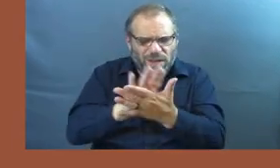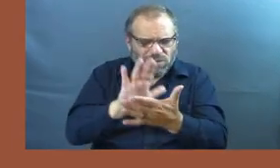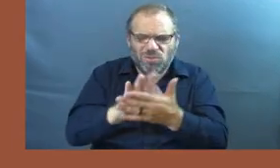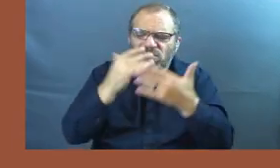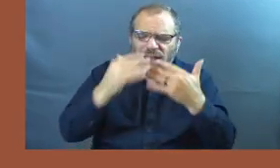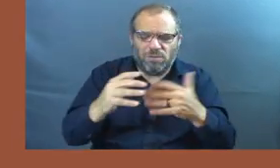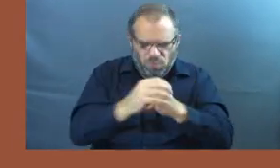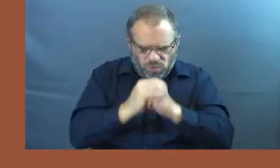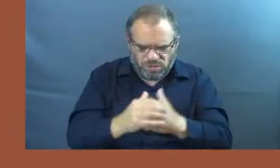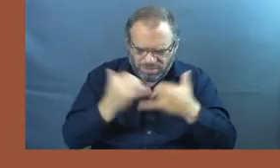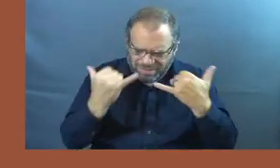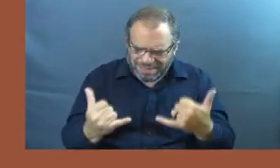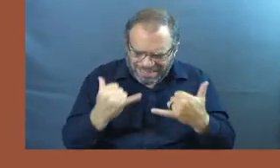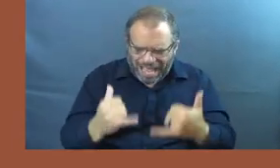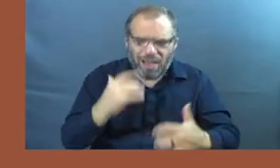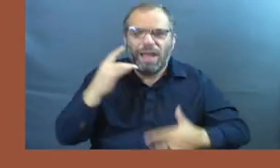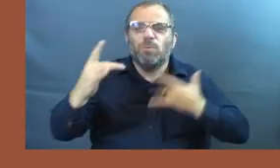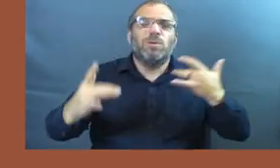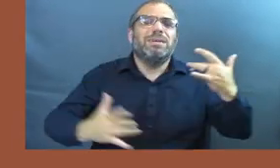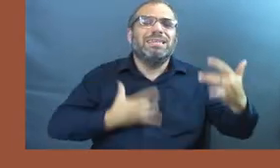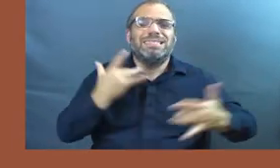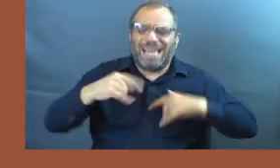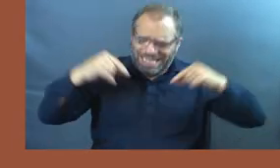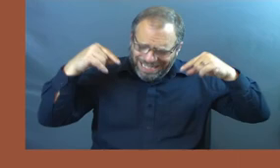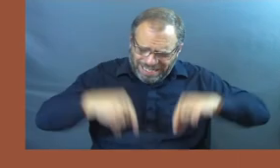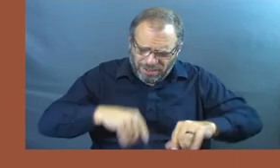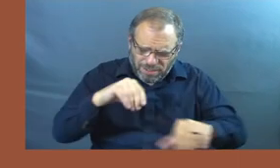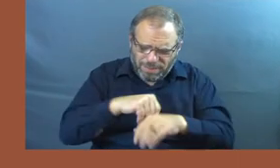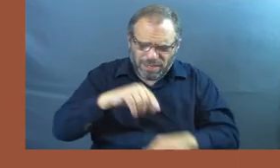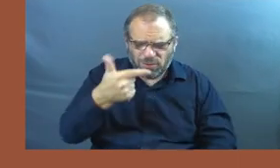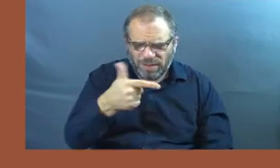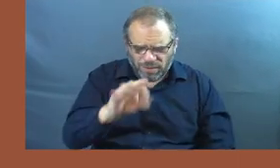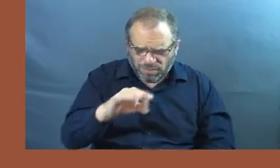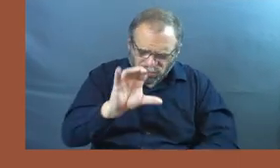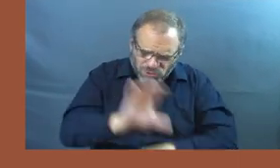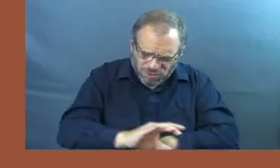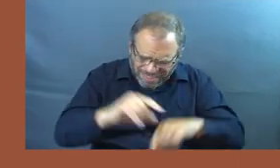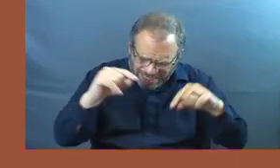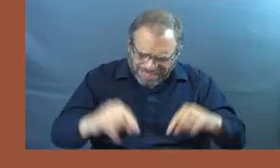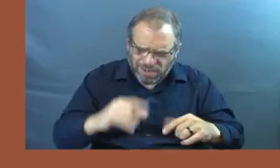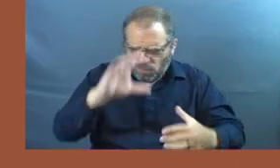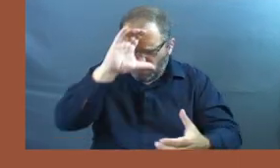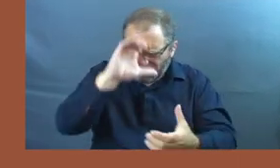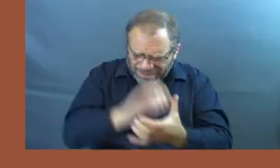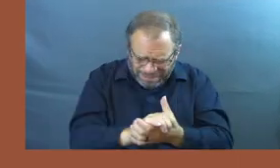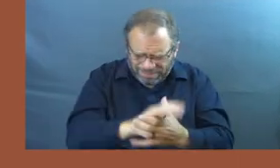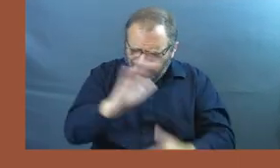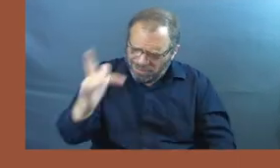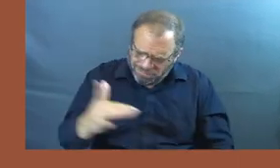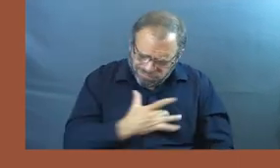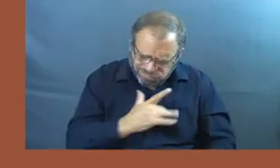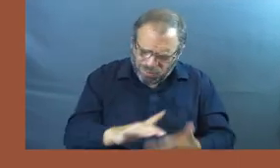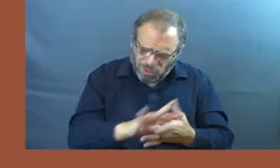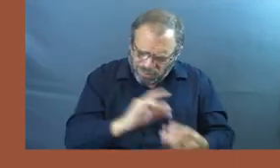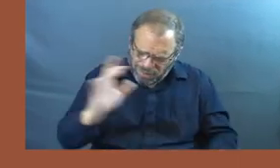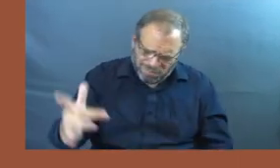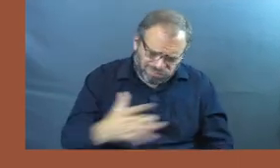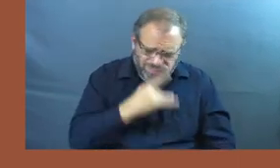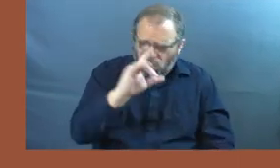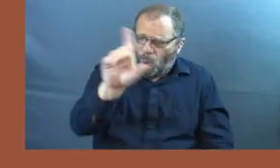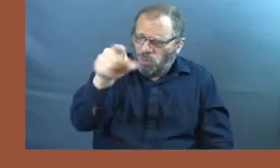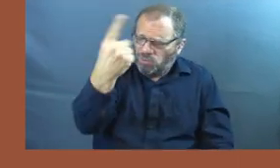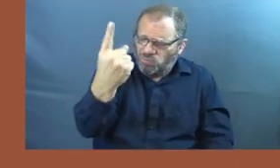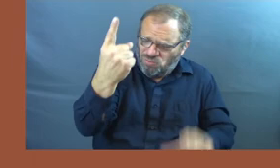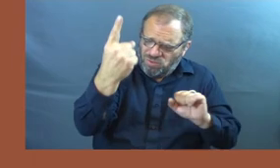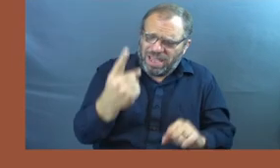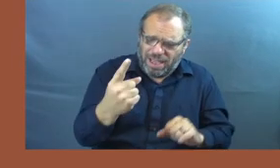you again, God. We're going to worship, and we're excited to be here, God. We're excited for what you're going to do in our lives, God. We believe that you're going to move, Holy Spirit, in a way that only you